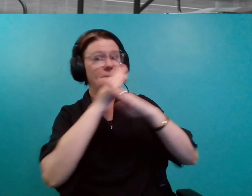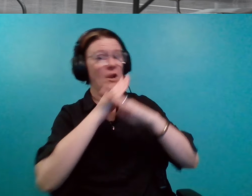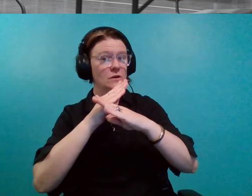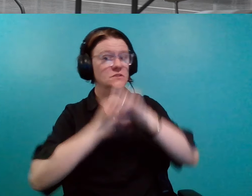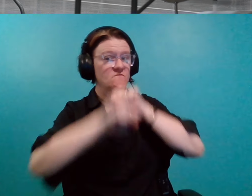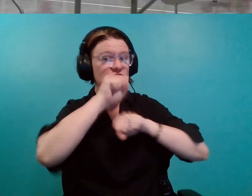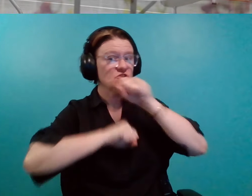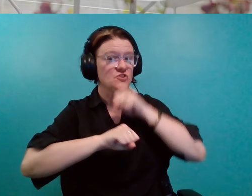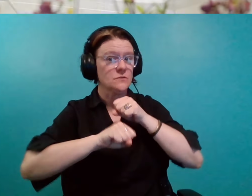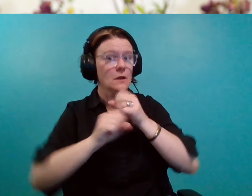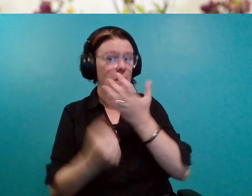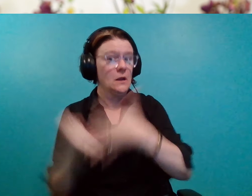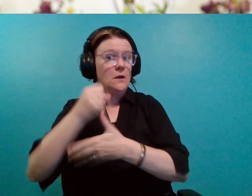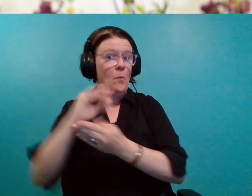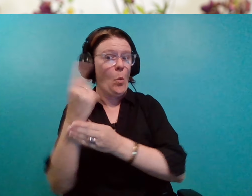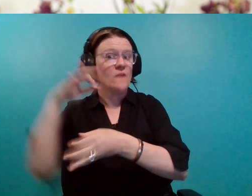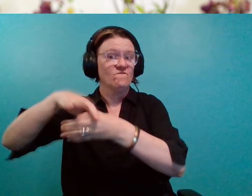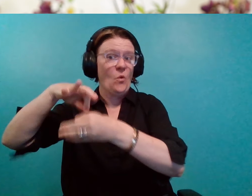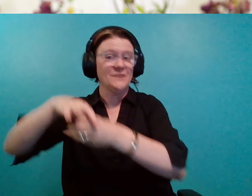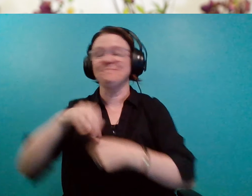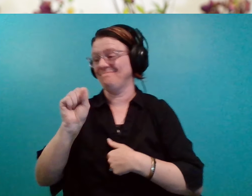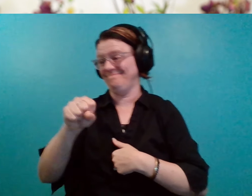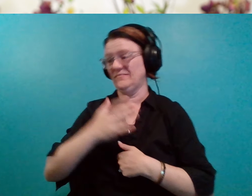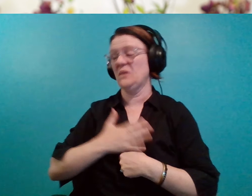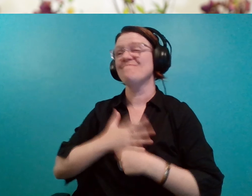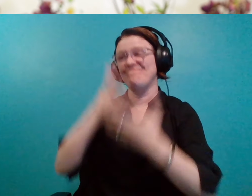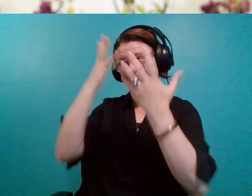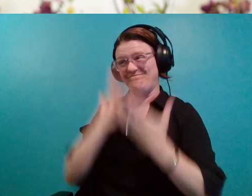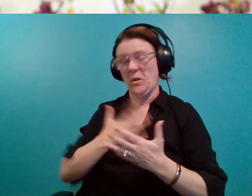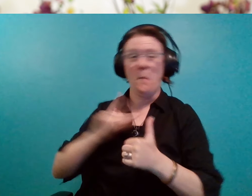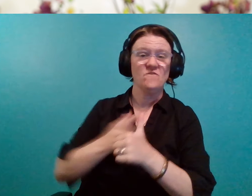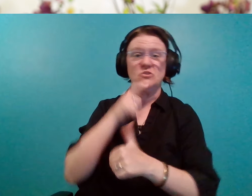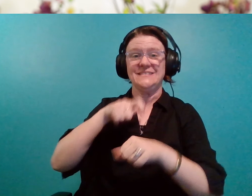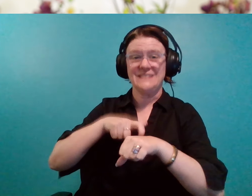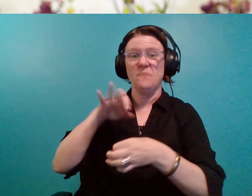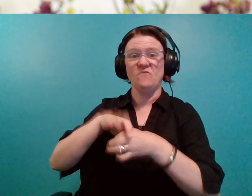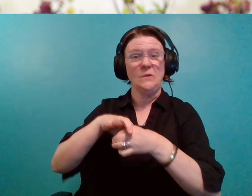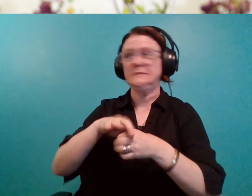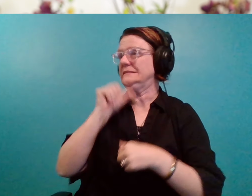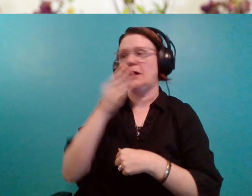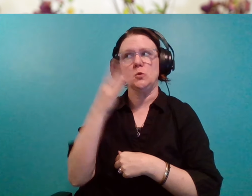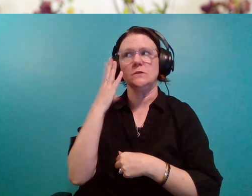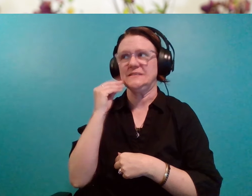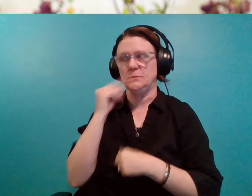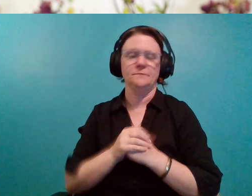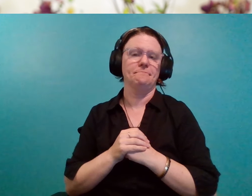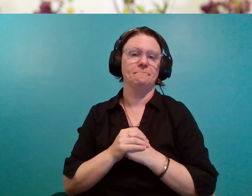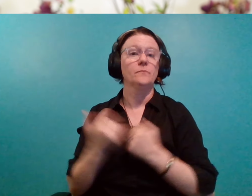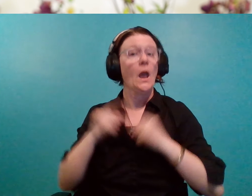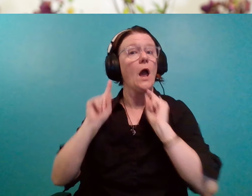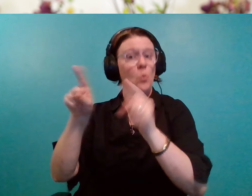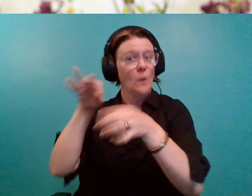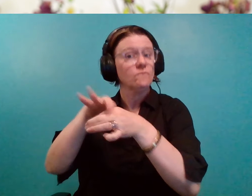big one, voting, right? Unfortunately, my first time voting was not the best experience. When I went to